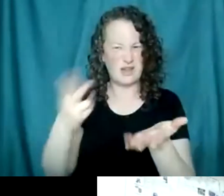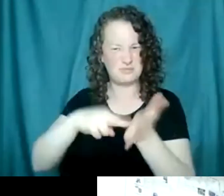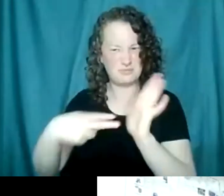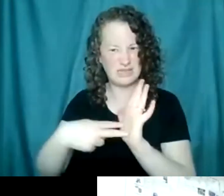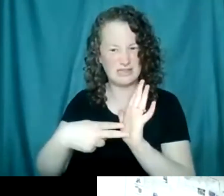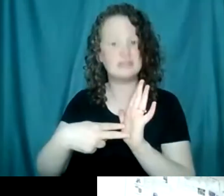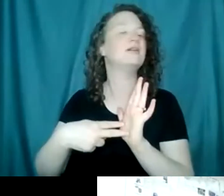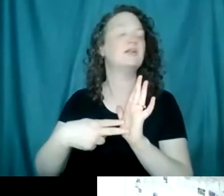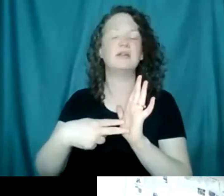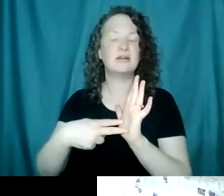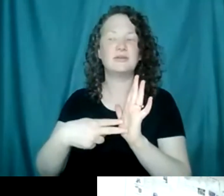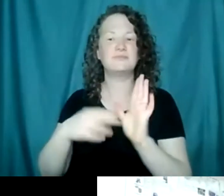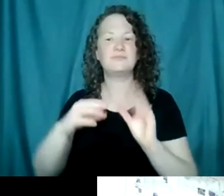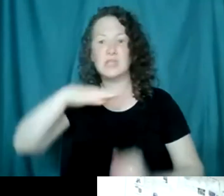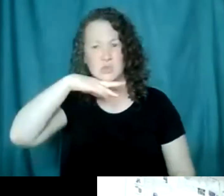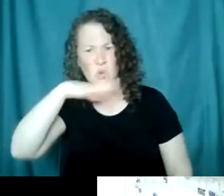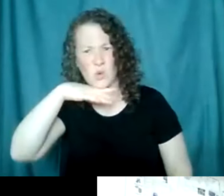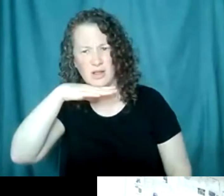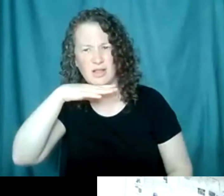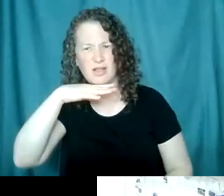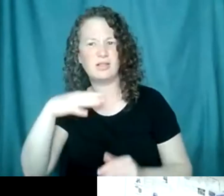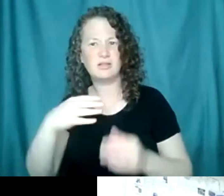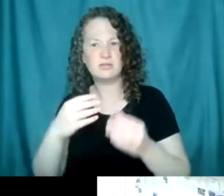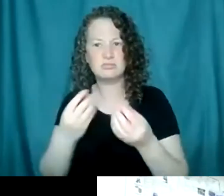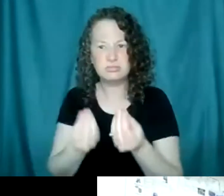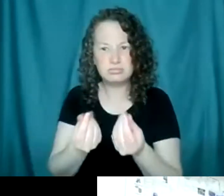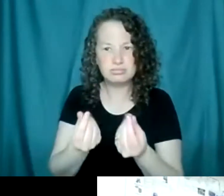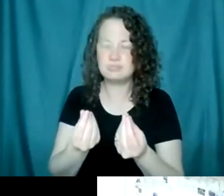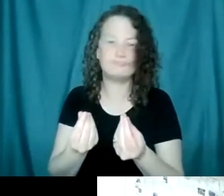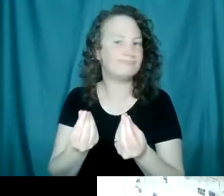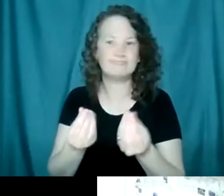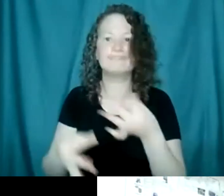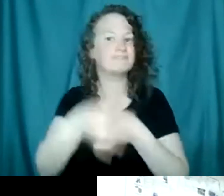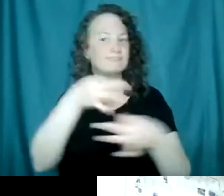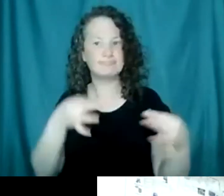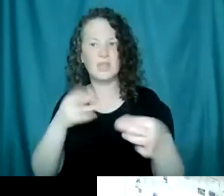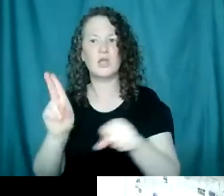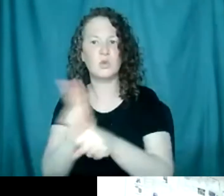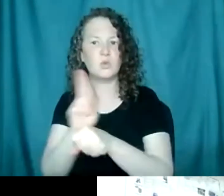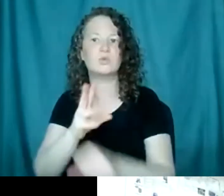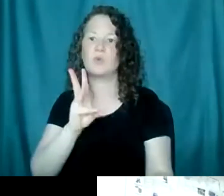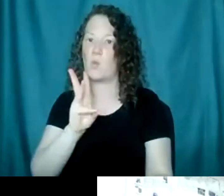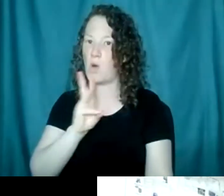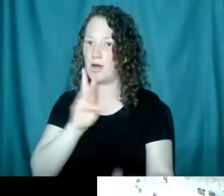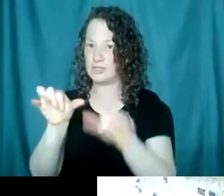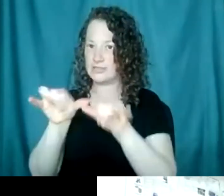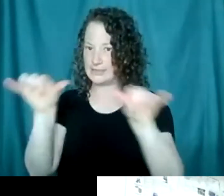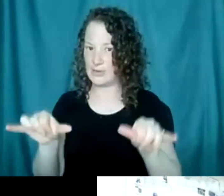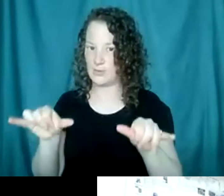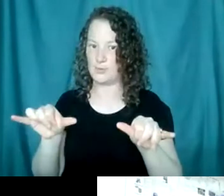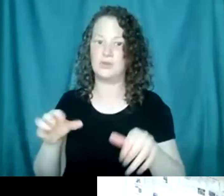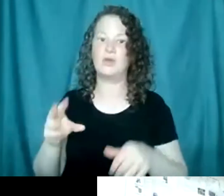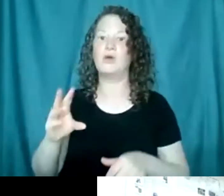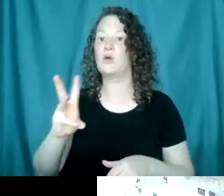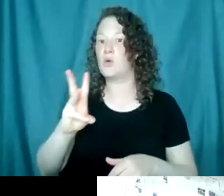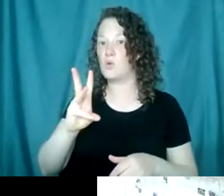instead of a soil growth media, they use water systems and just push water with